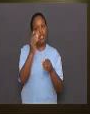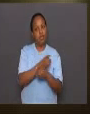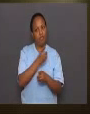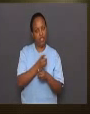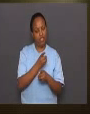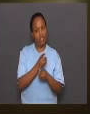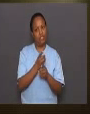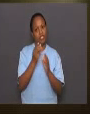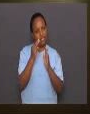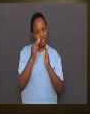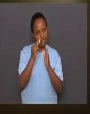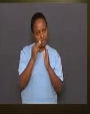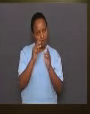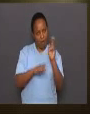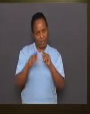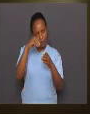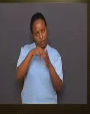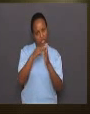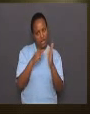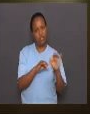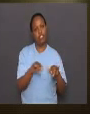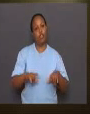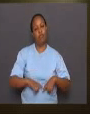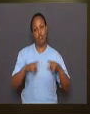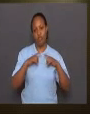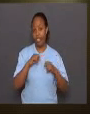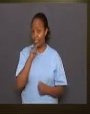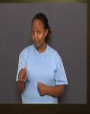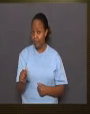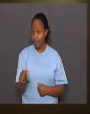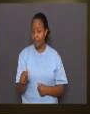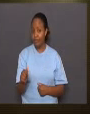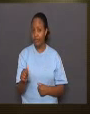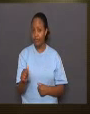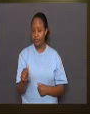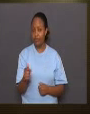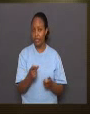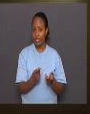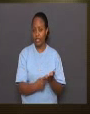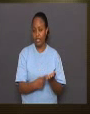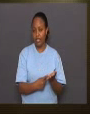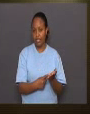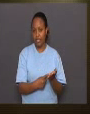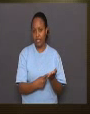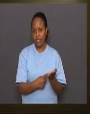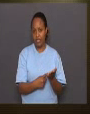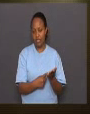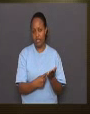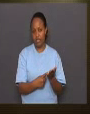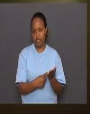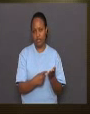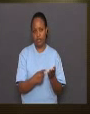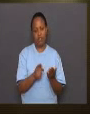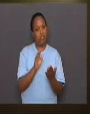creates order within society. It does this by placing the law at